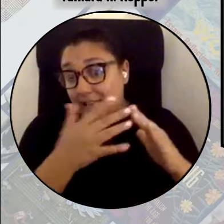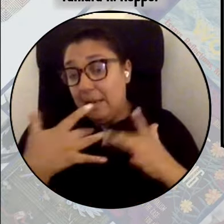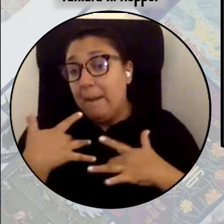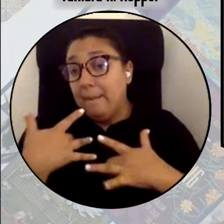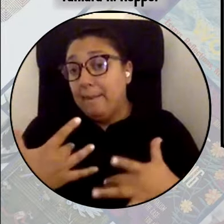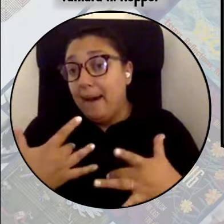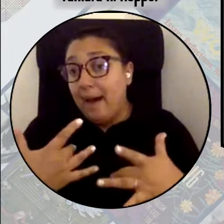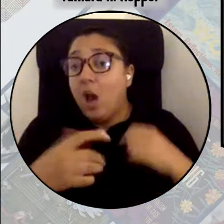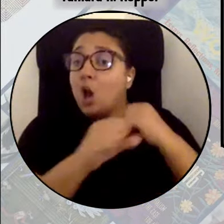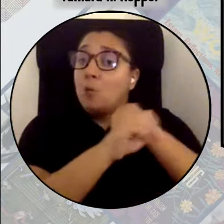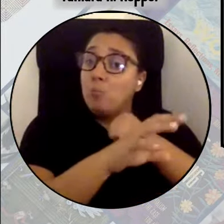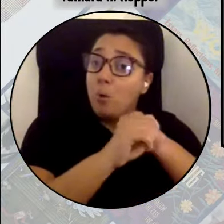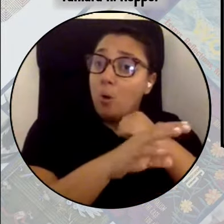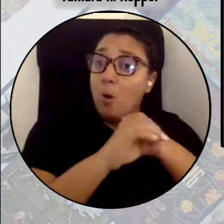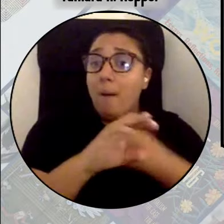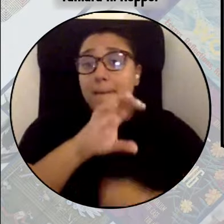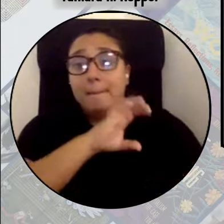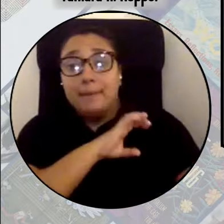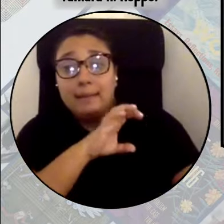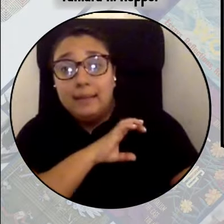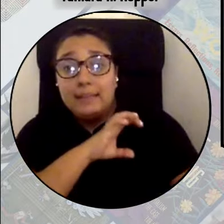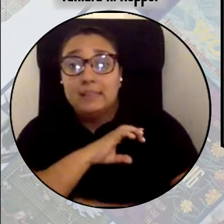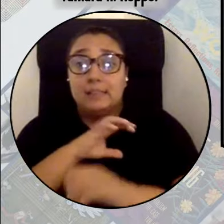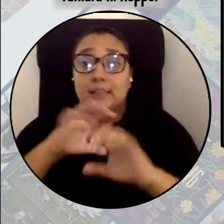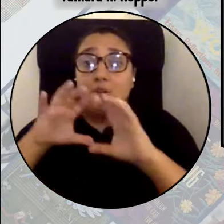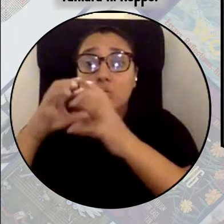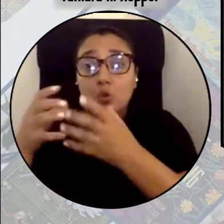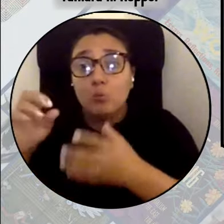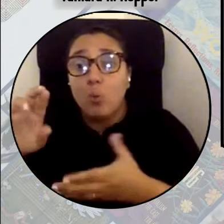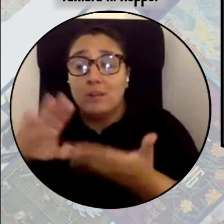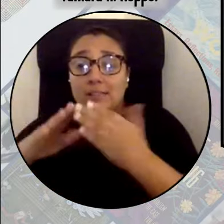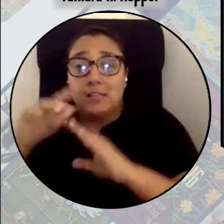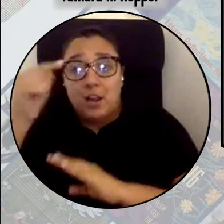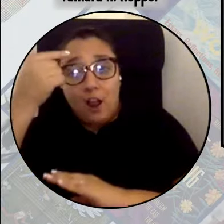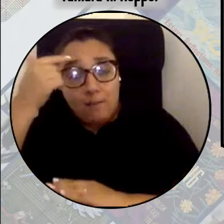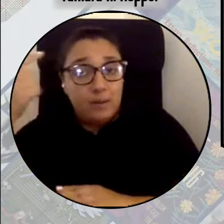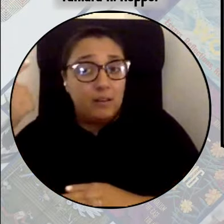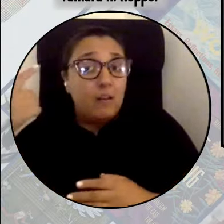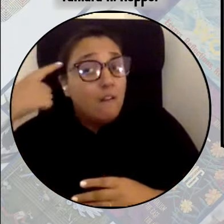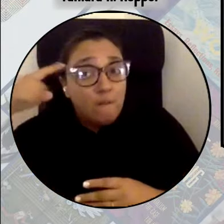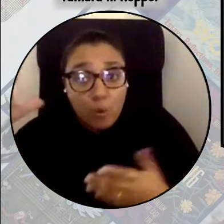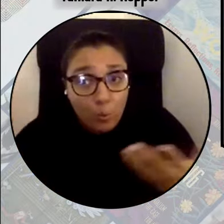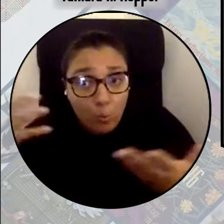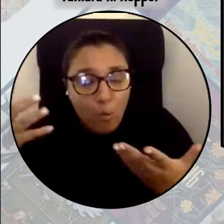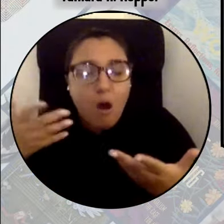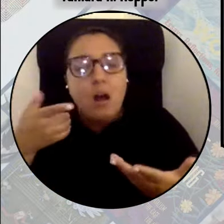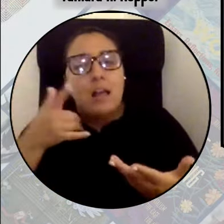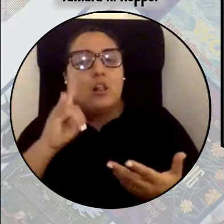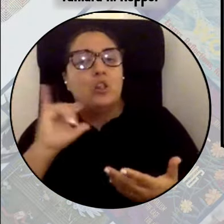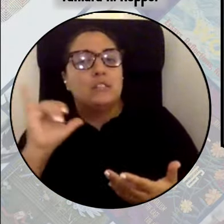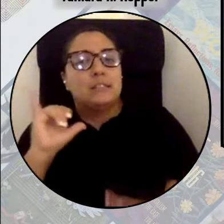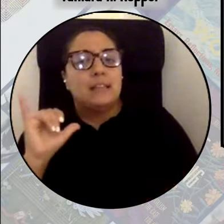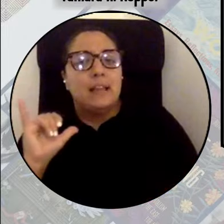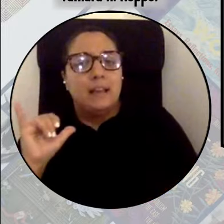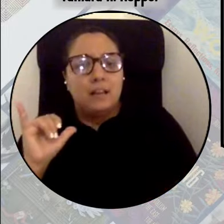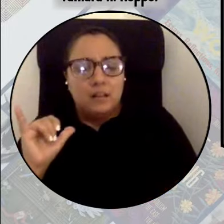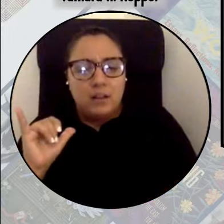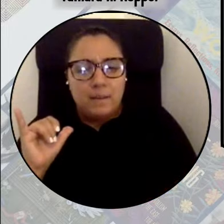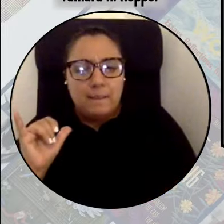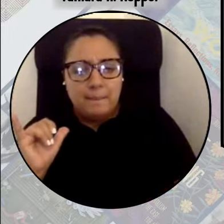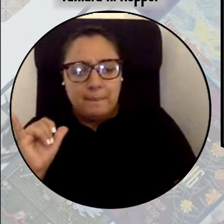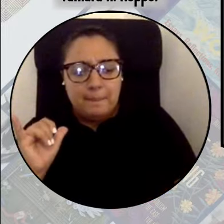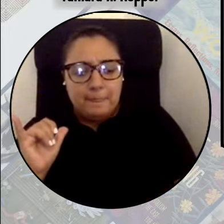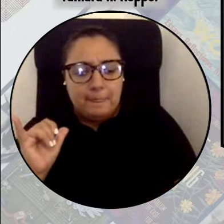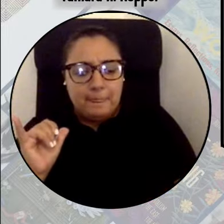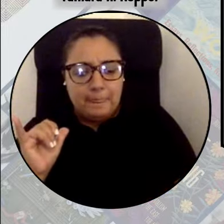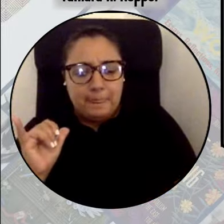are promoted by policing agencies or city governments because it's seen as kind of, you know,